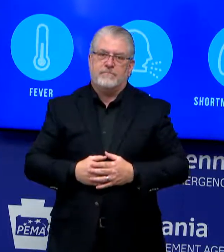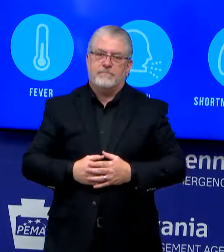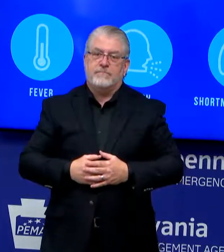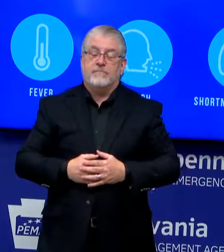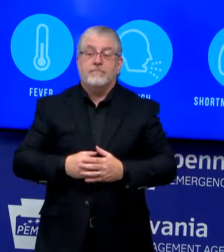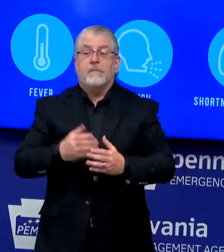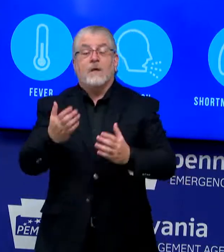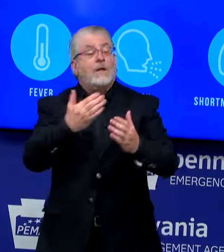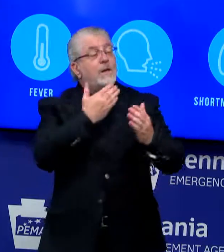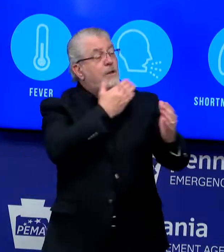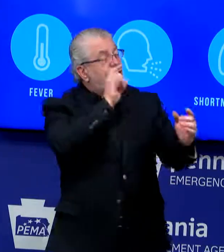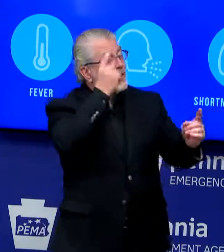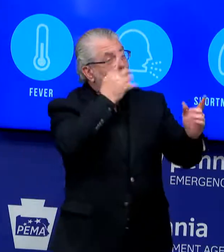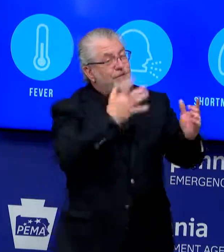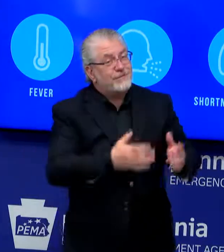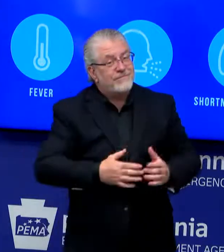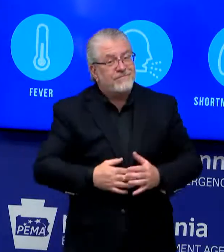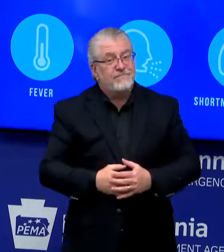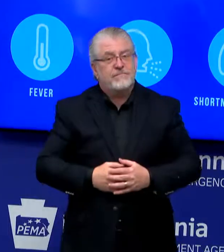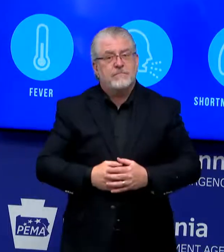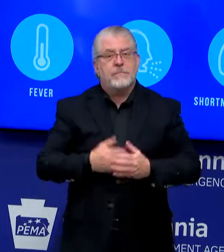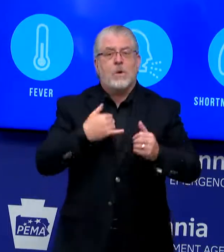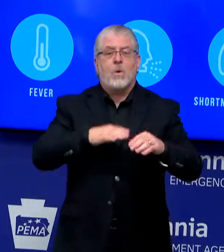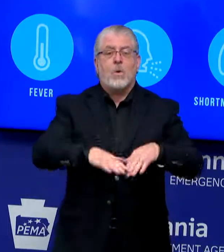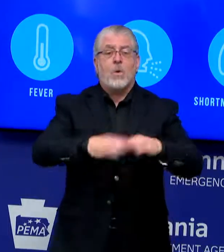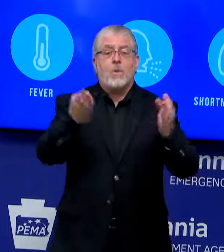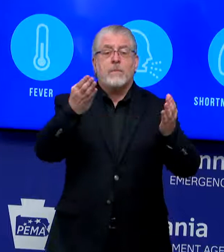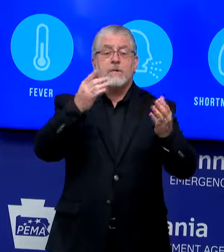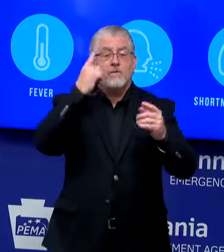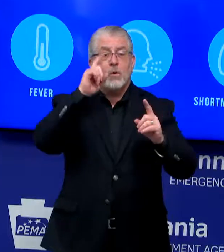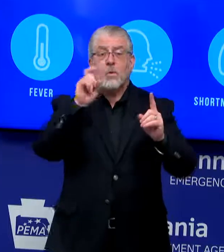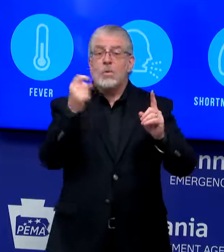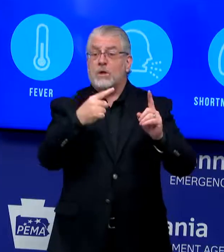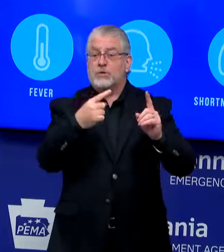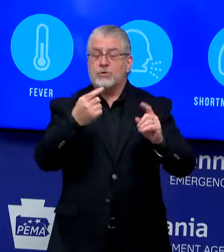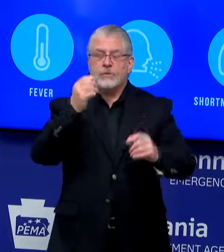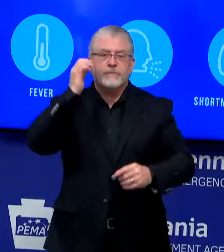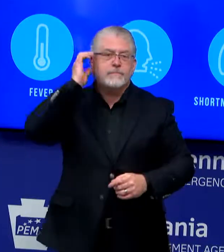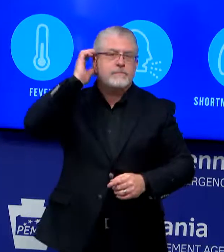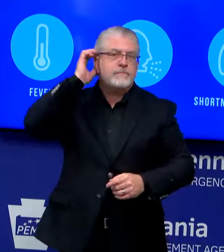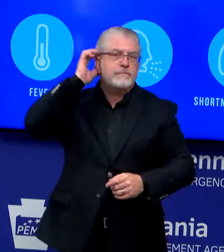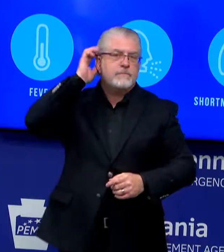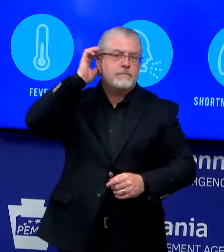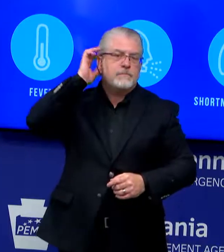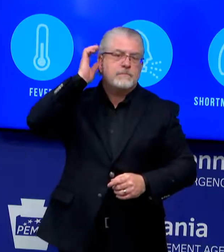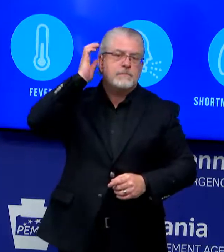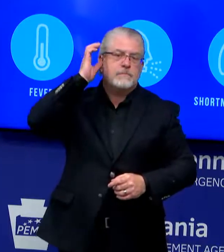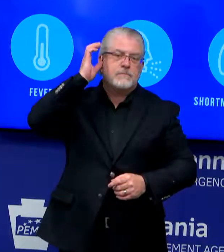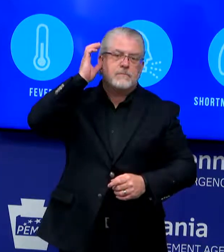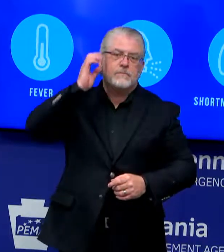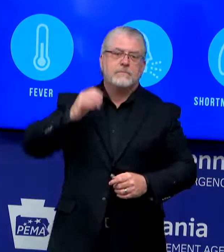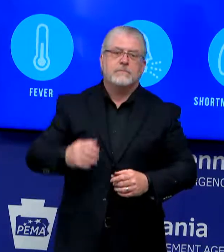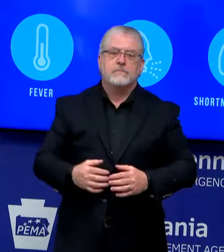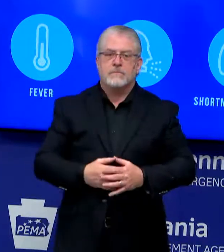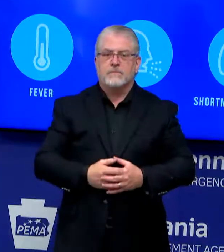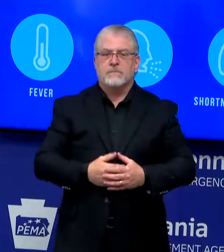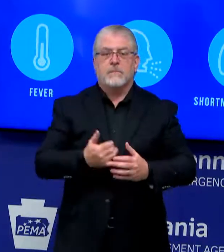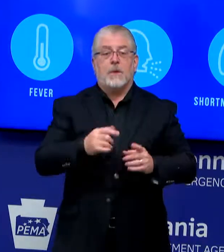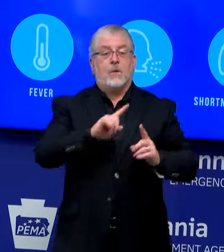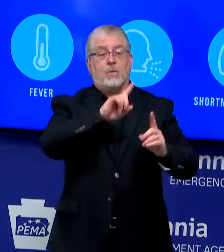we'll go ahead and open it up for questions. For Dr. Levine, from ABC